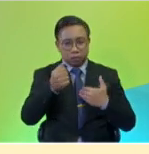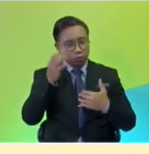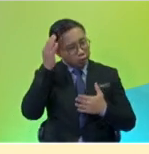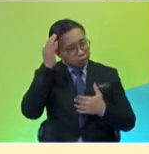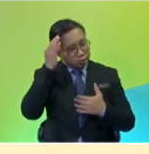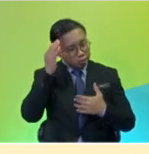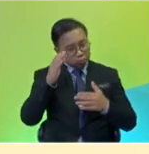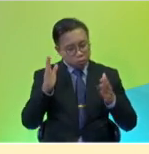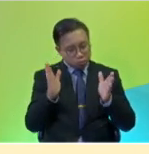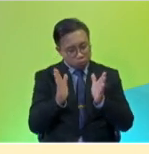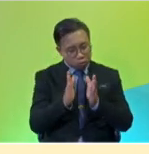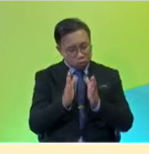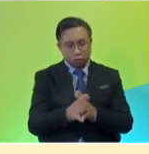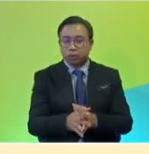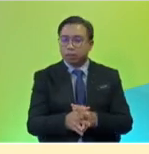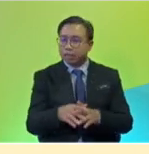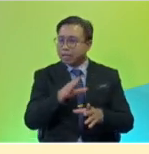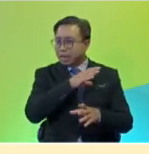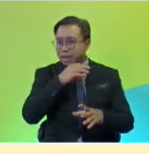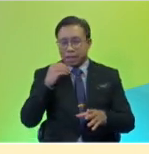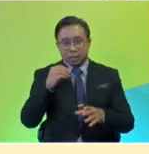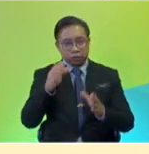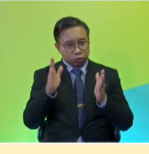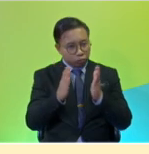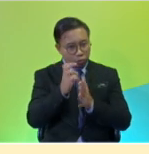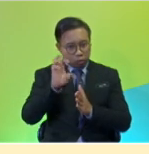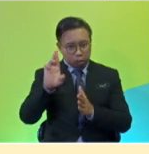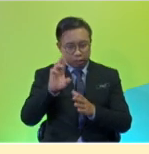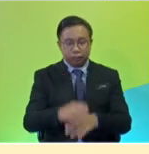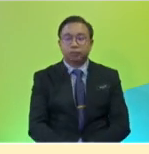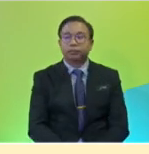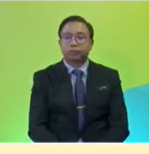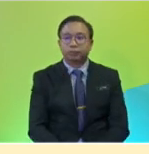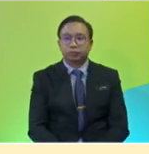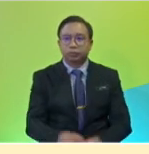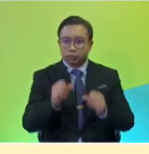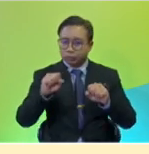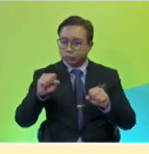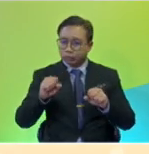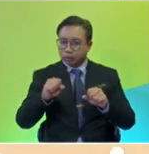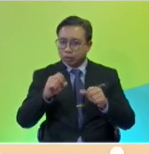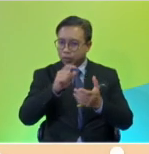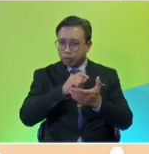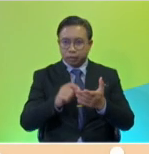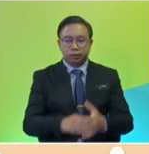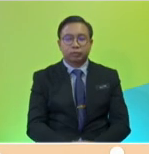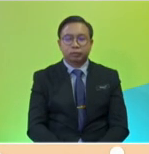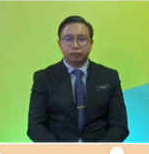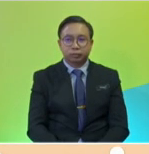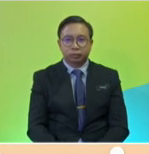And which one do you think is smaller than that animal that you think small? Okay, Alicia, can you please try? Okay,